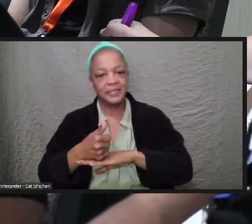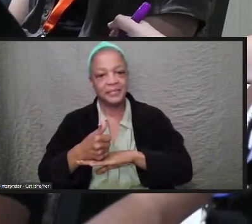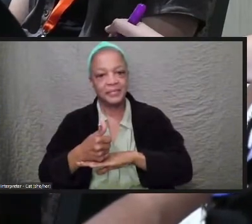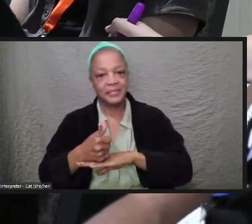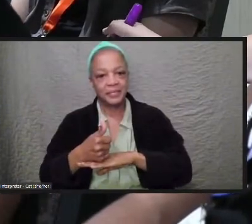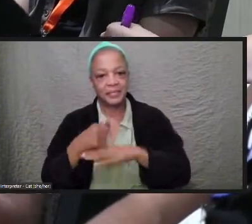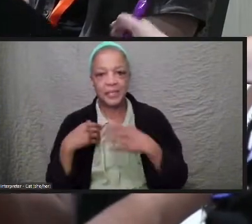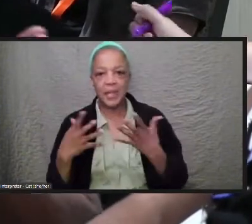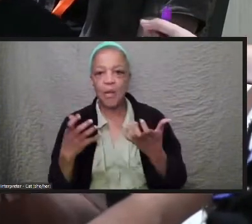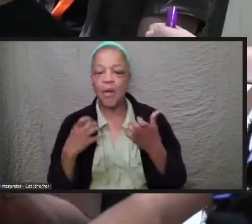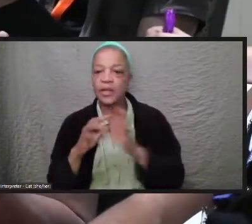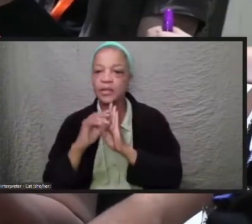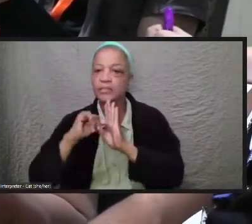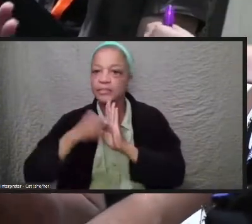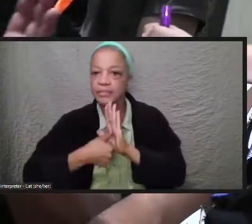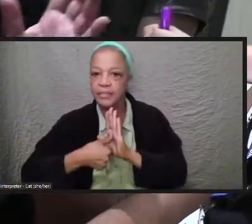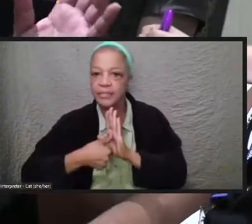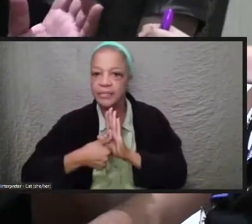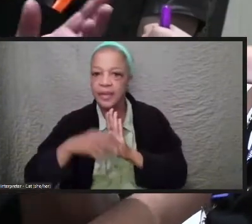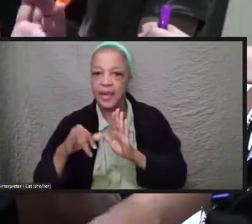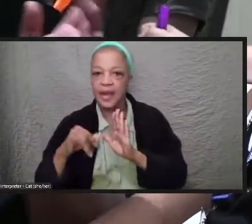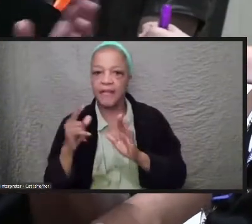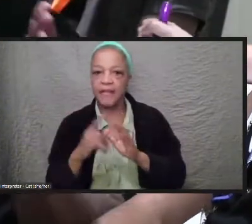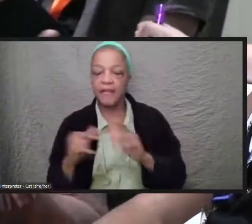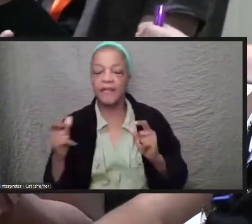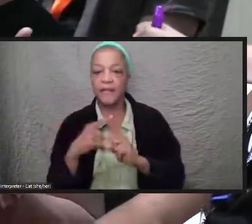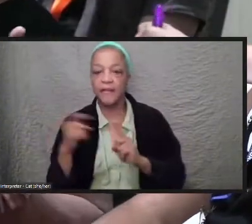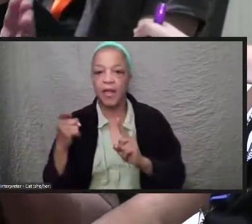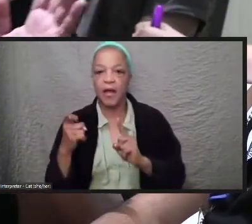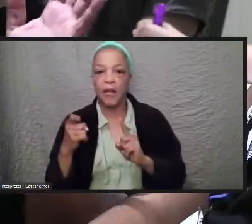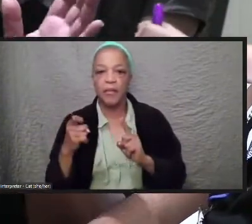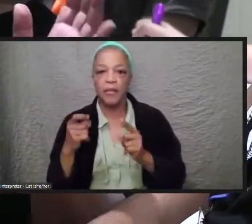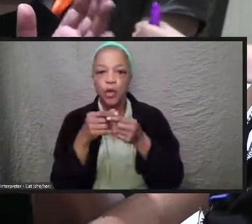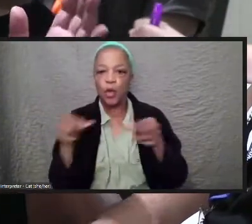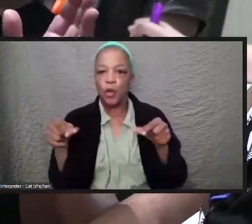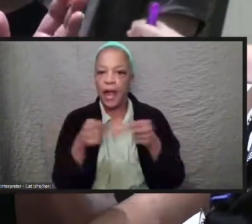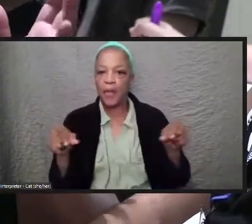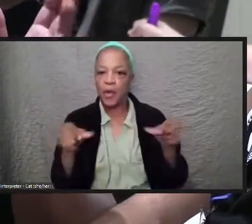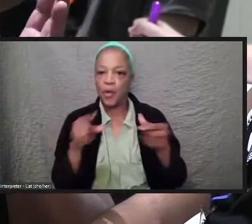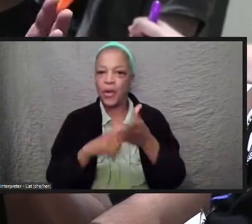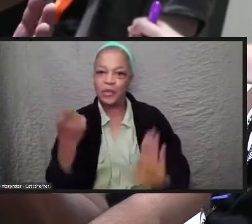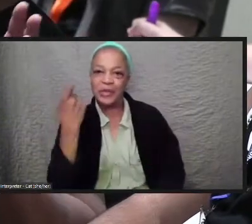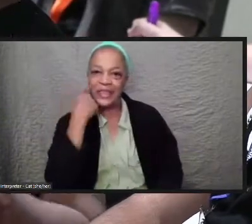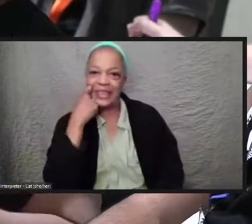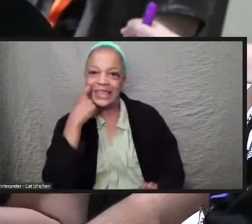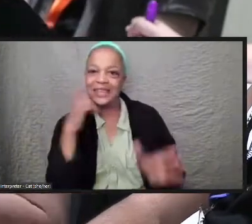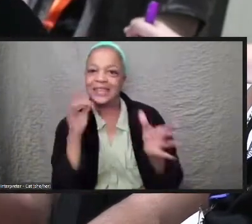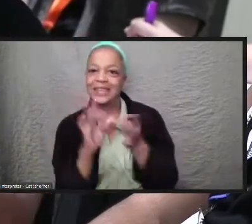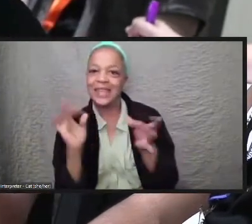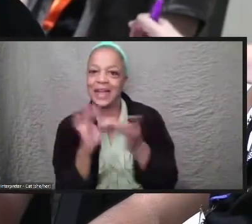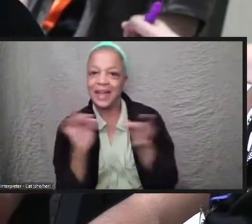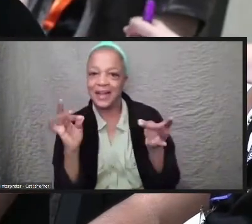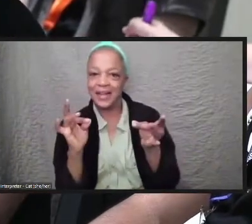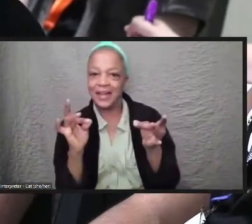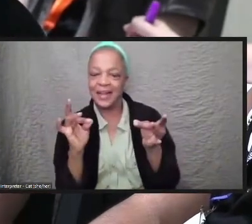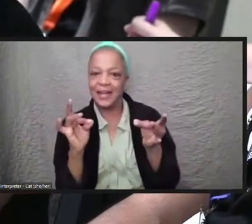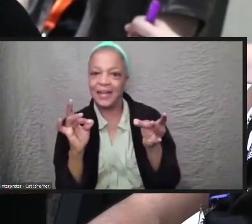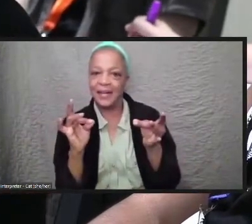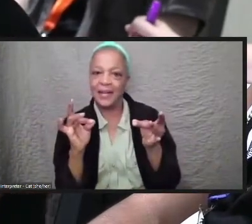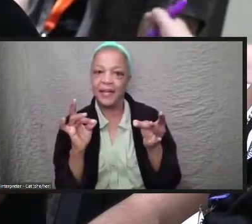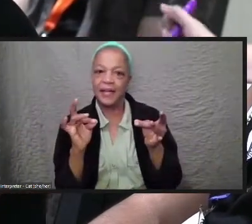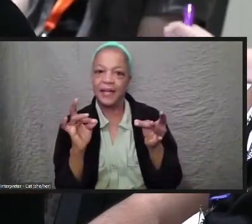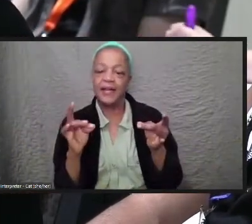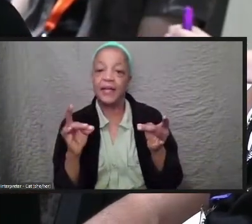I want to just name from a grammatical standpoint what you have just said, that you have